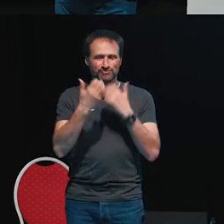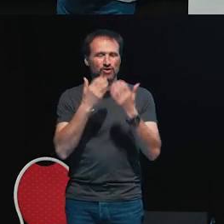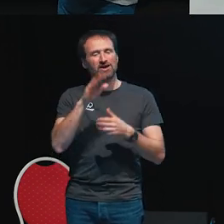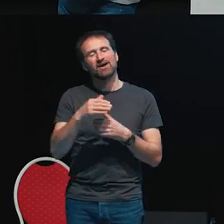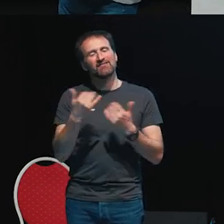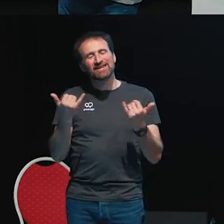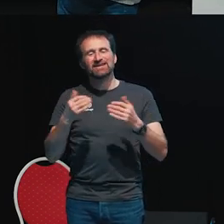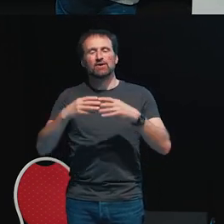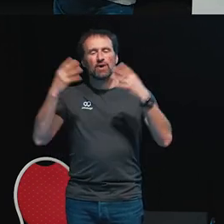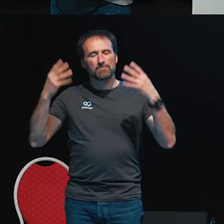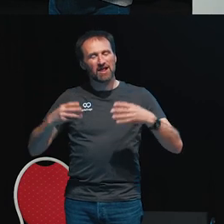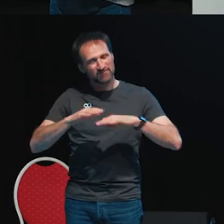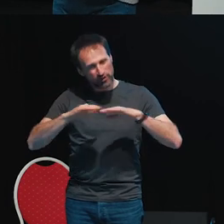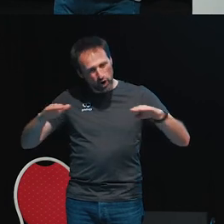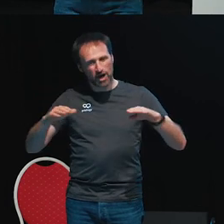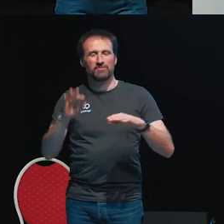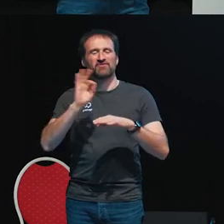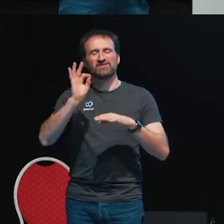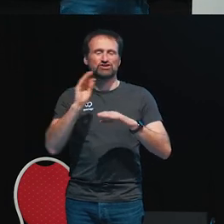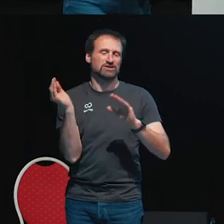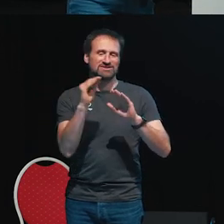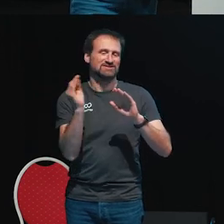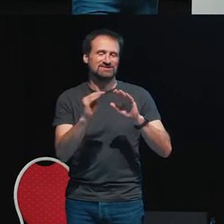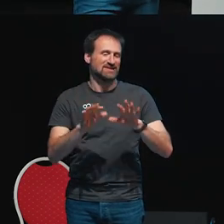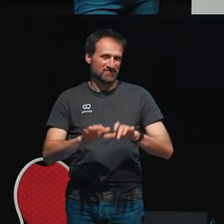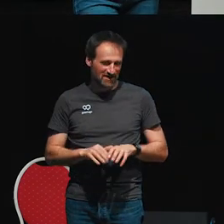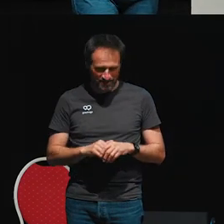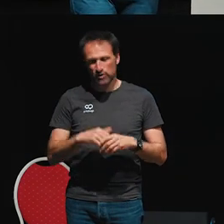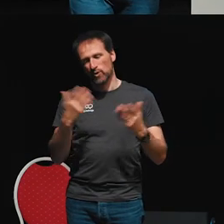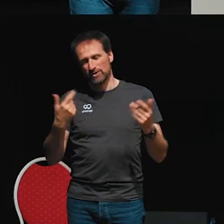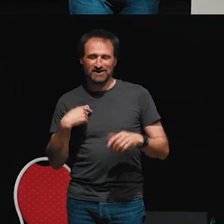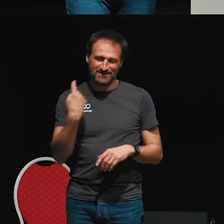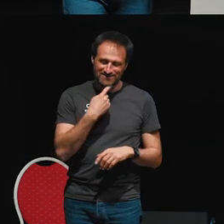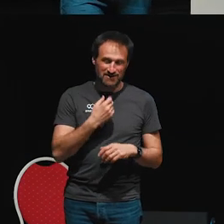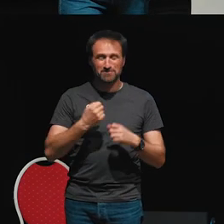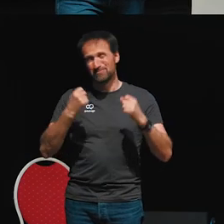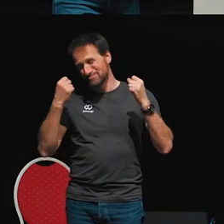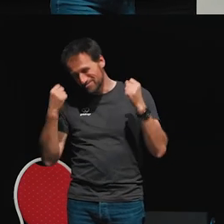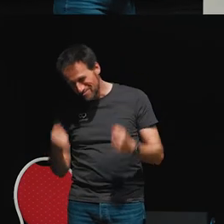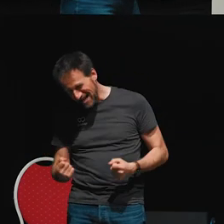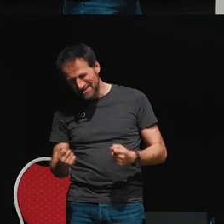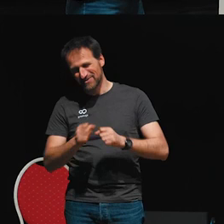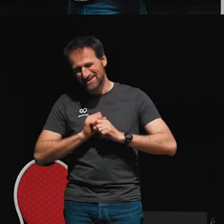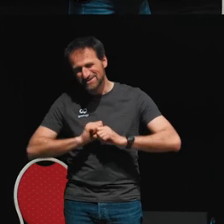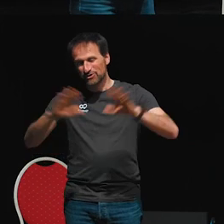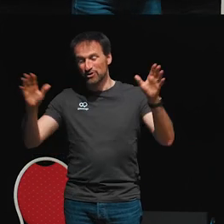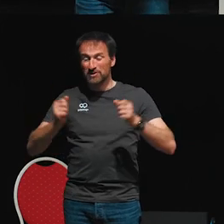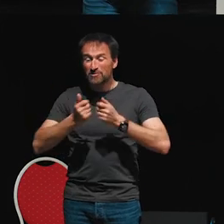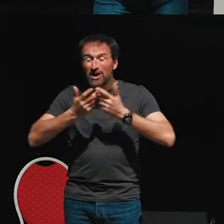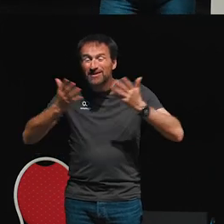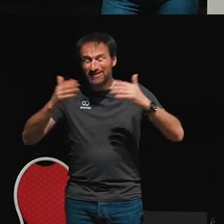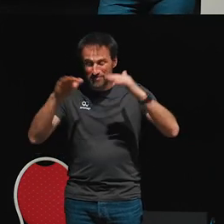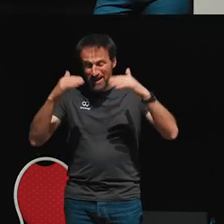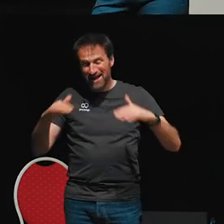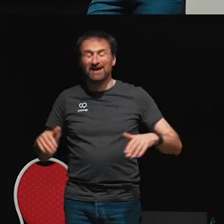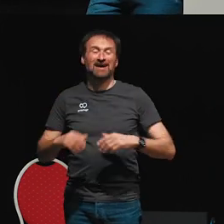platform features, or as I like to call it, a massively distributed multiplier engineering.